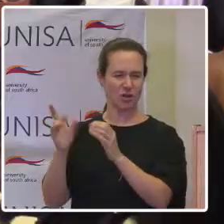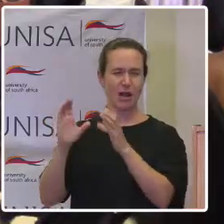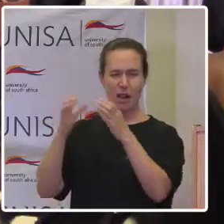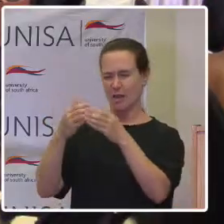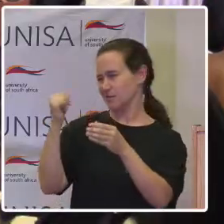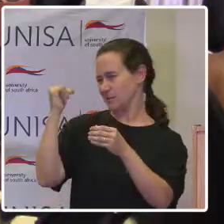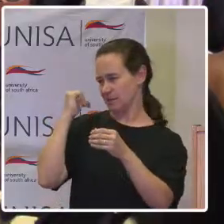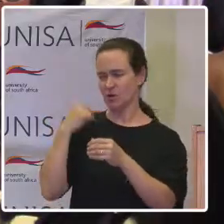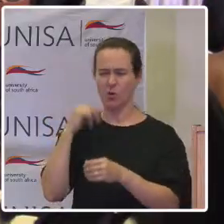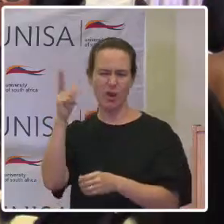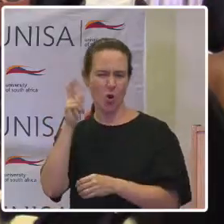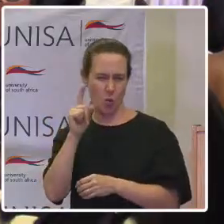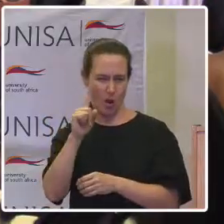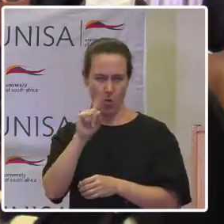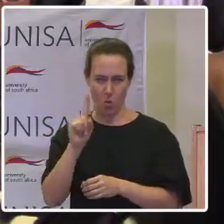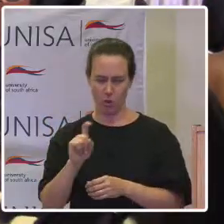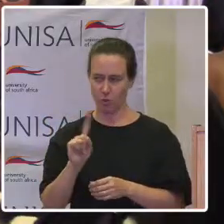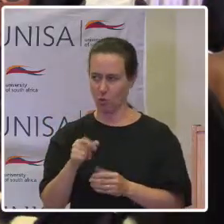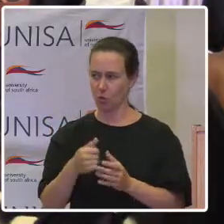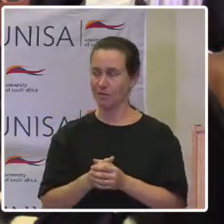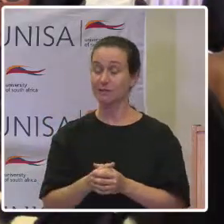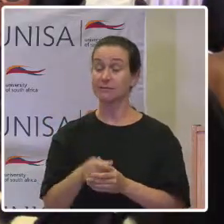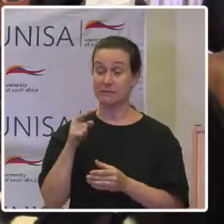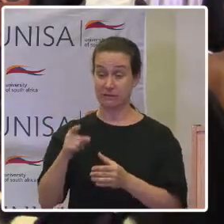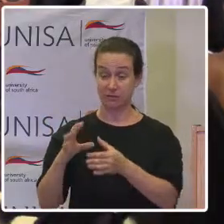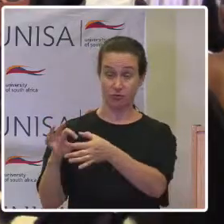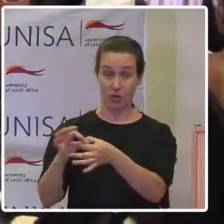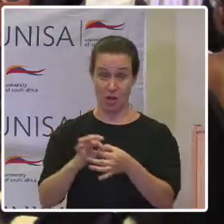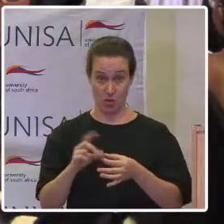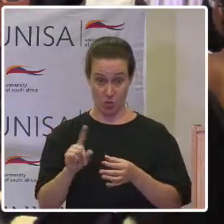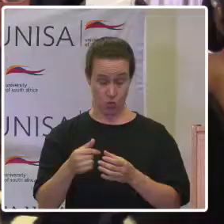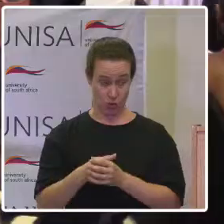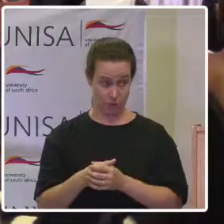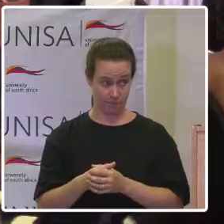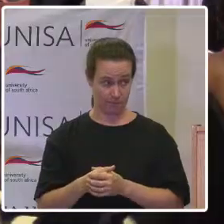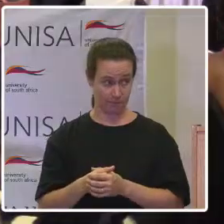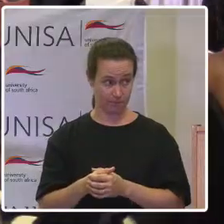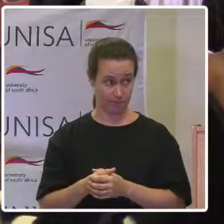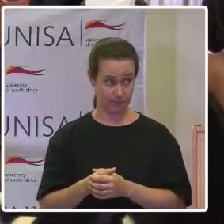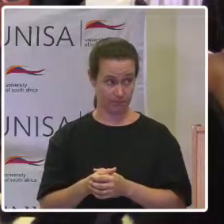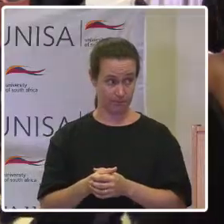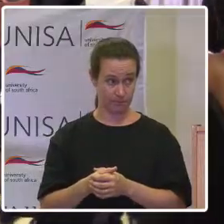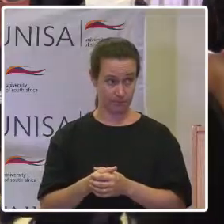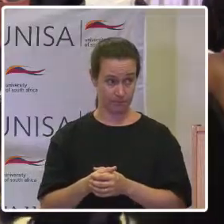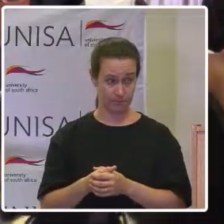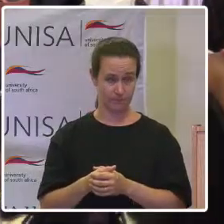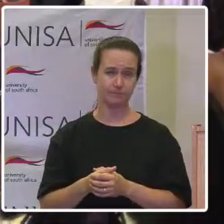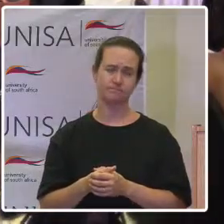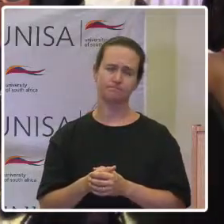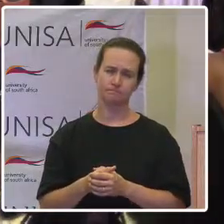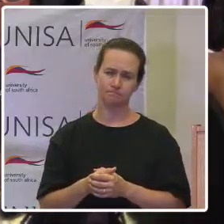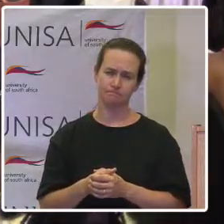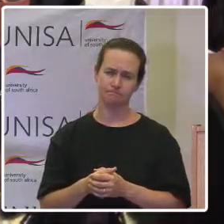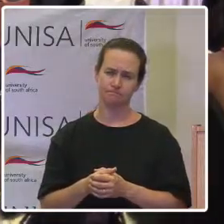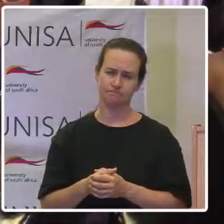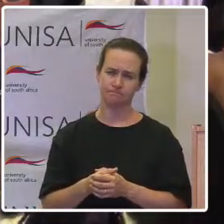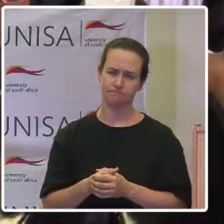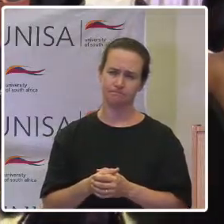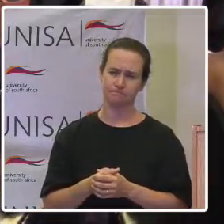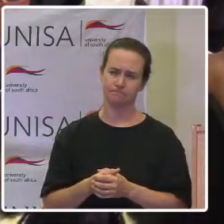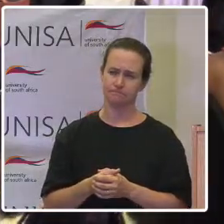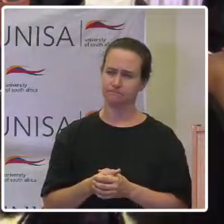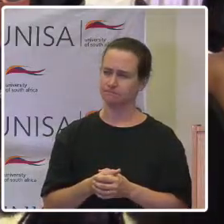back, it relates to what is it that must be